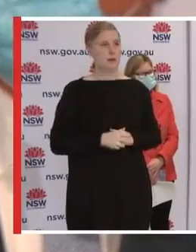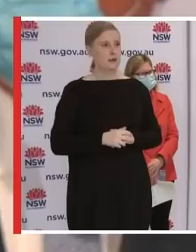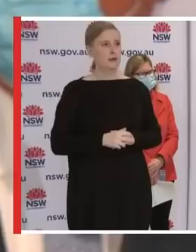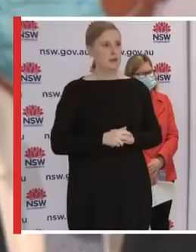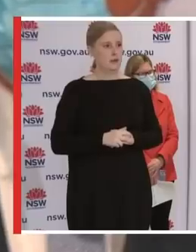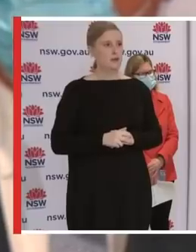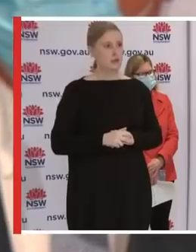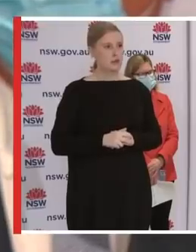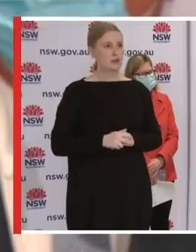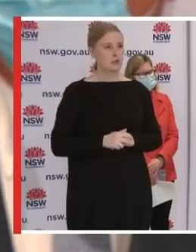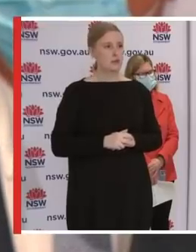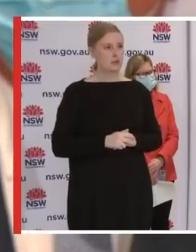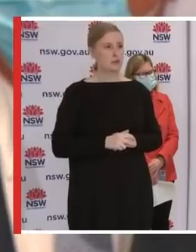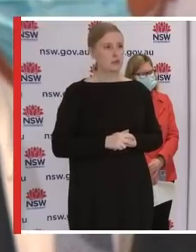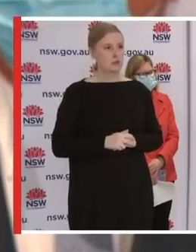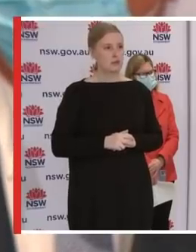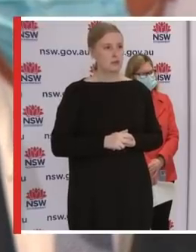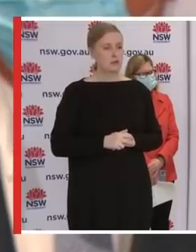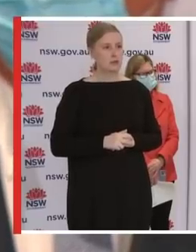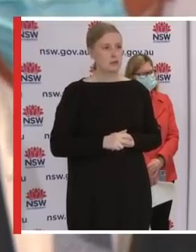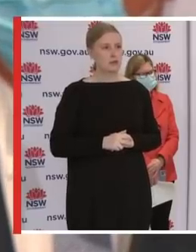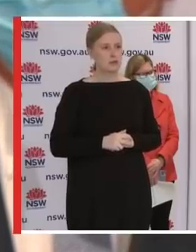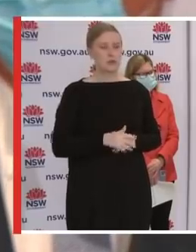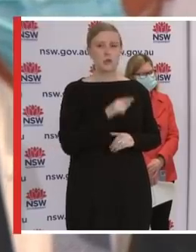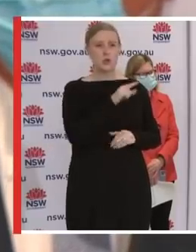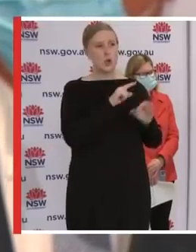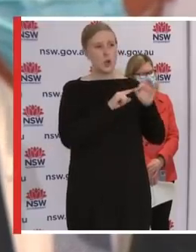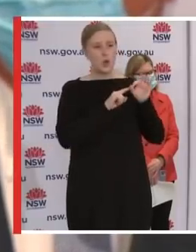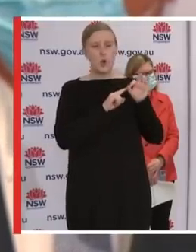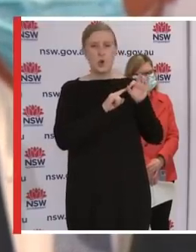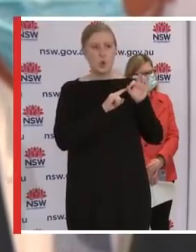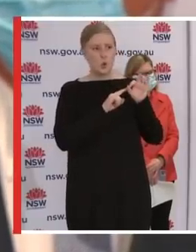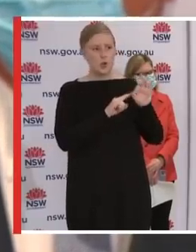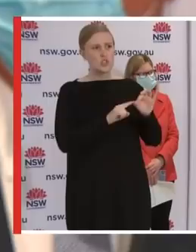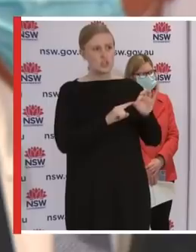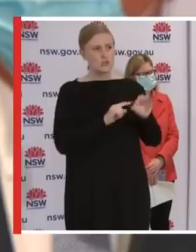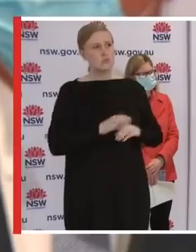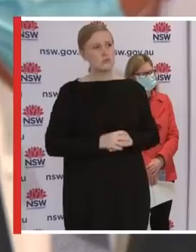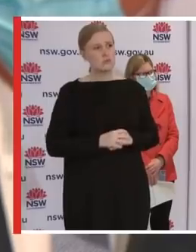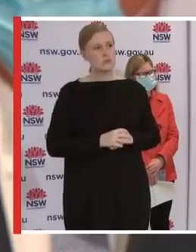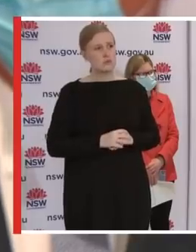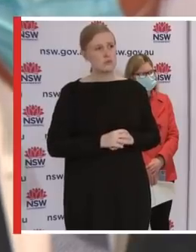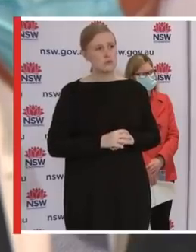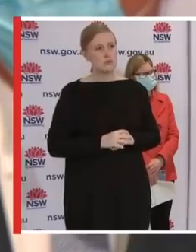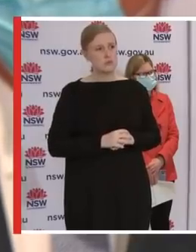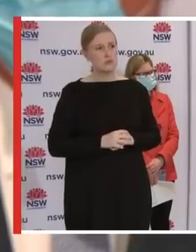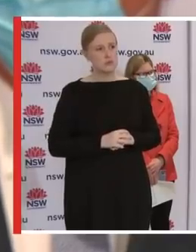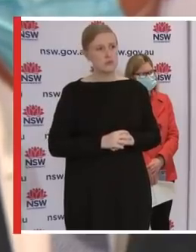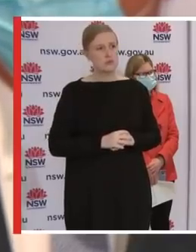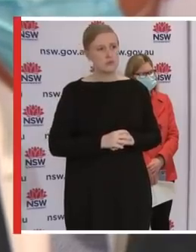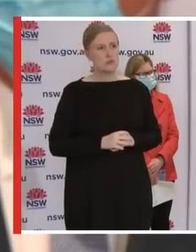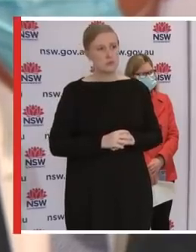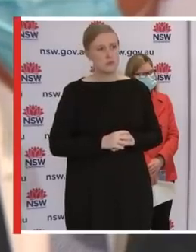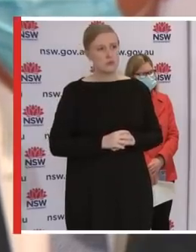the hospital system is on top of things. Are COVID-positive patients in hospital being transferred from Sydney hospitals like yours to